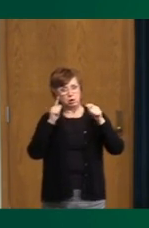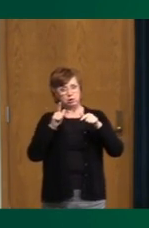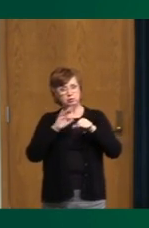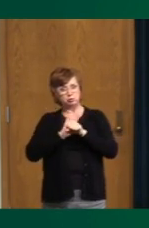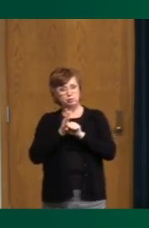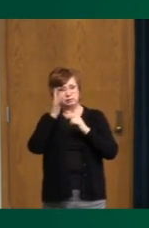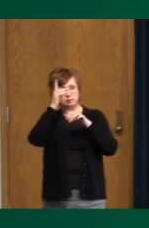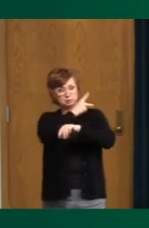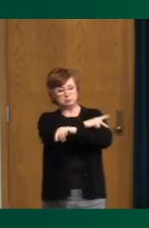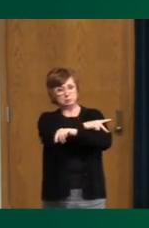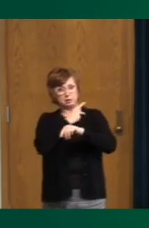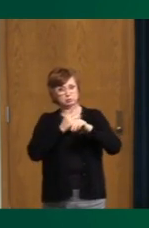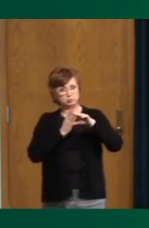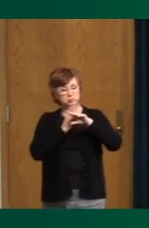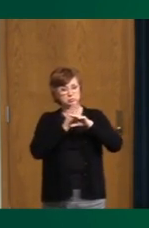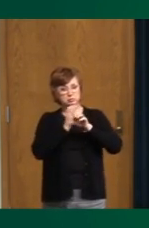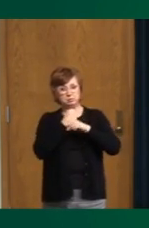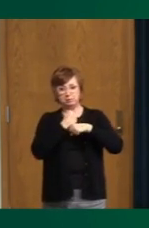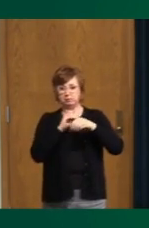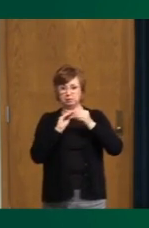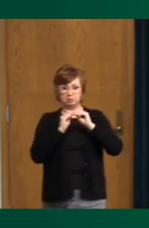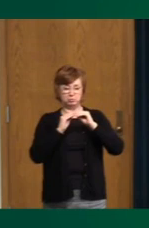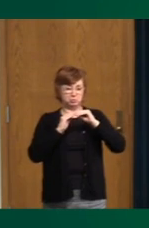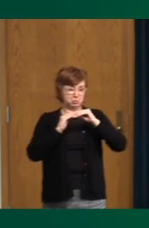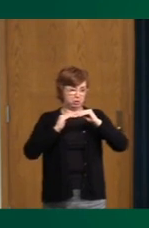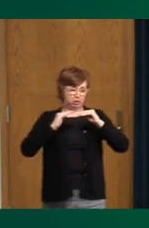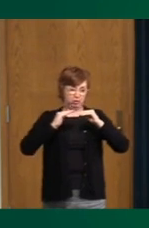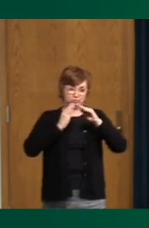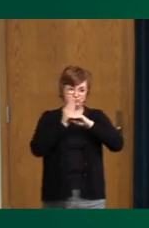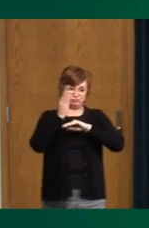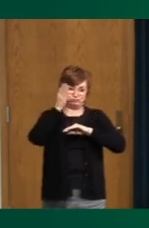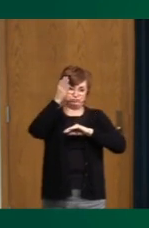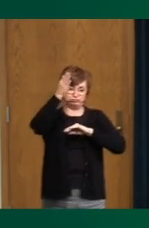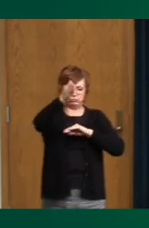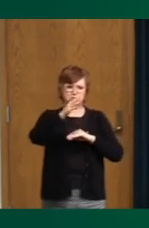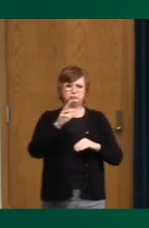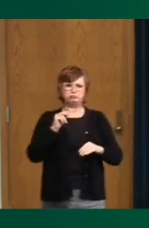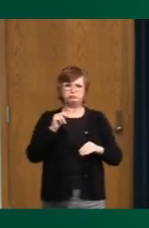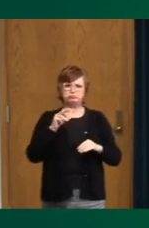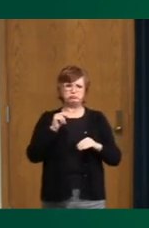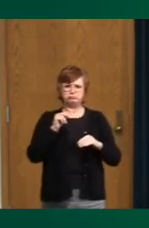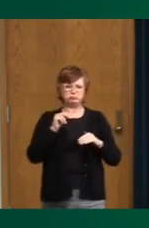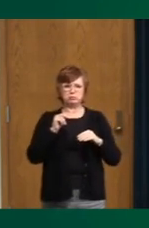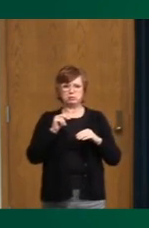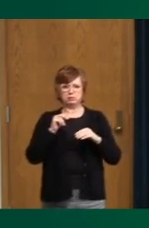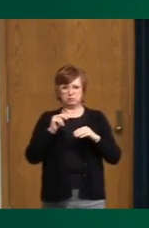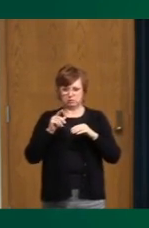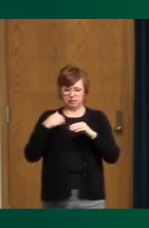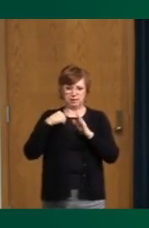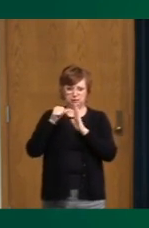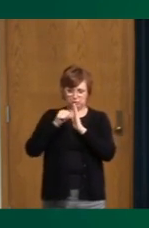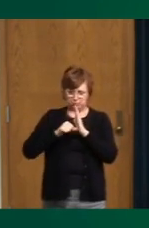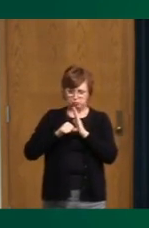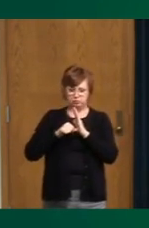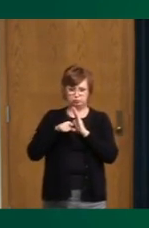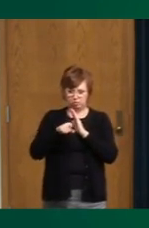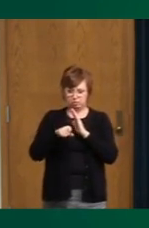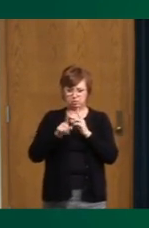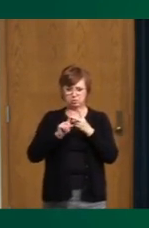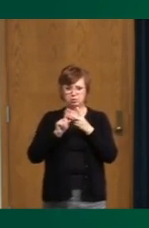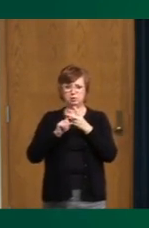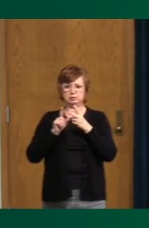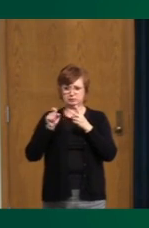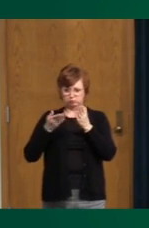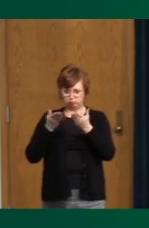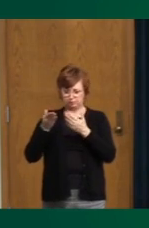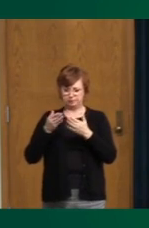healthcare system. We are continuing to ensure that we're offering the services, the surgeries that are necessary, as well as we're